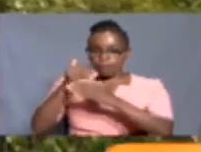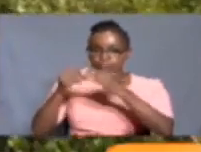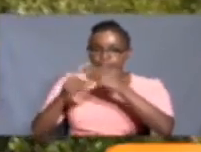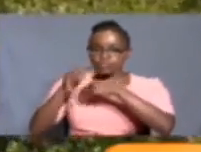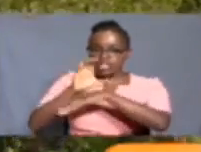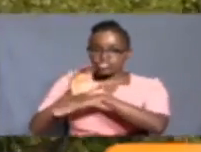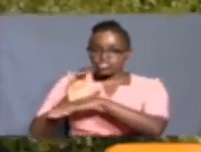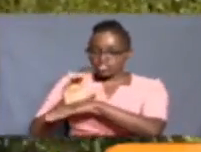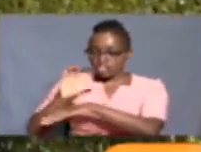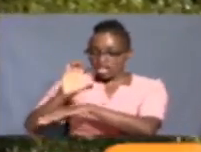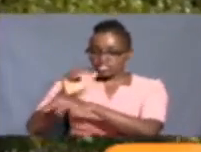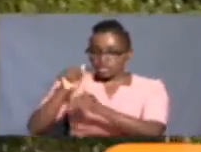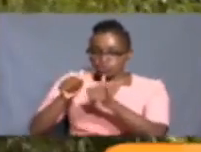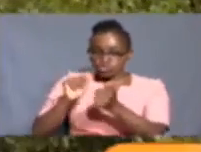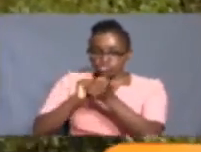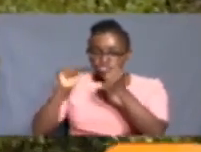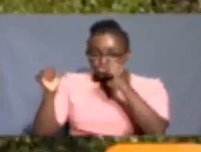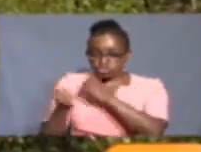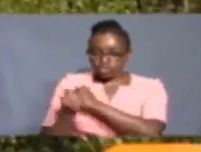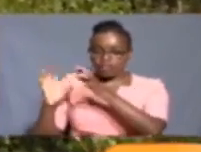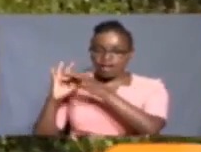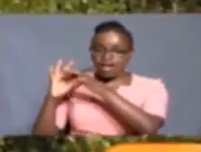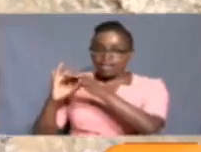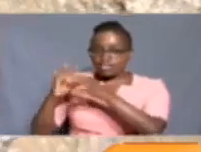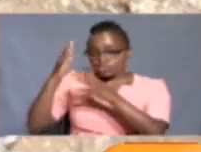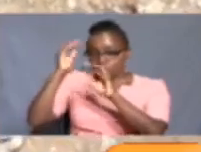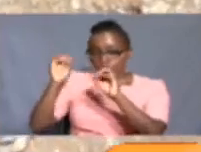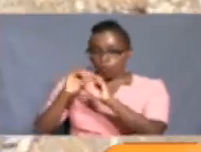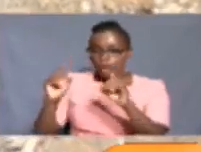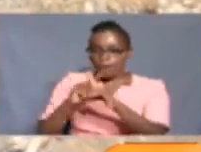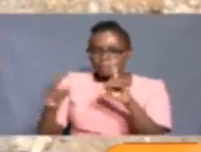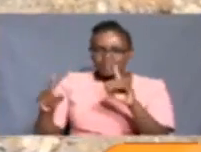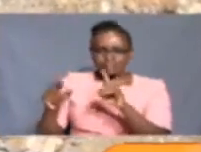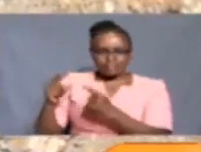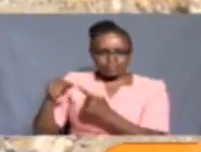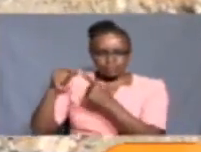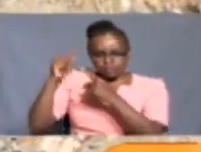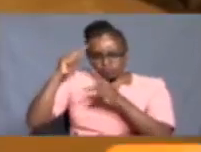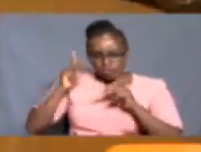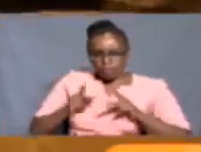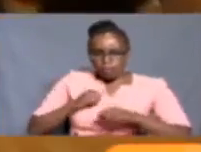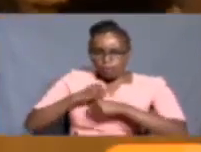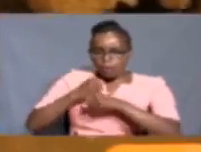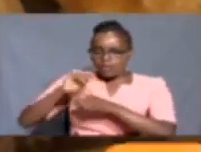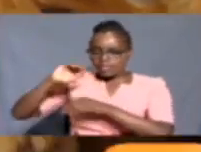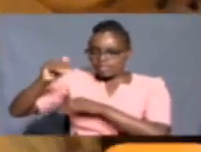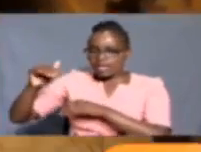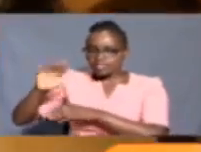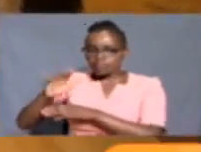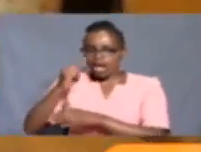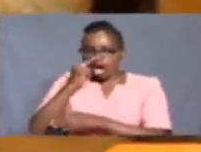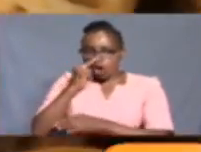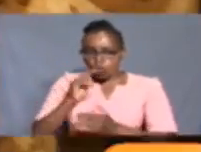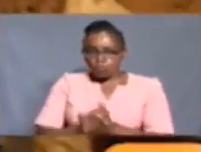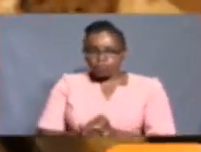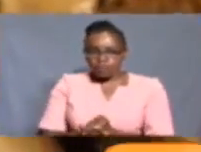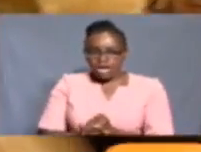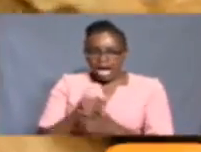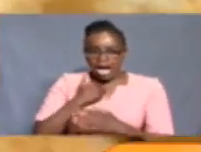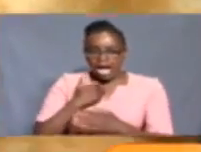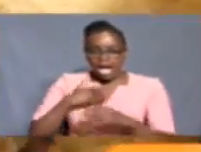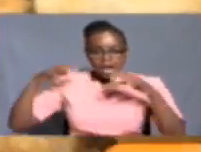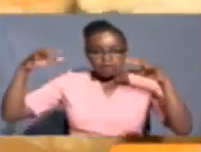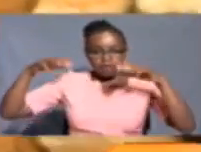A church that changed a culture quiet and familiar, yet divine for a people that made the hills their home. Kiwa na ukosefu wa